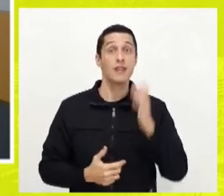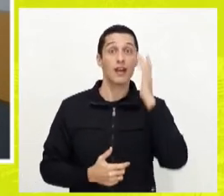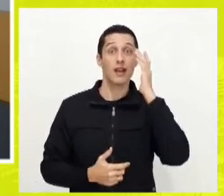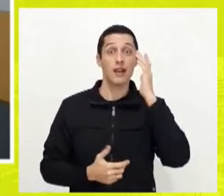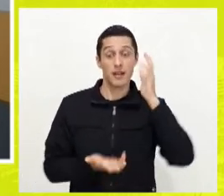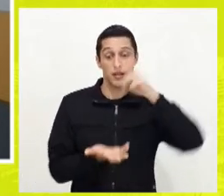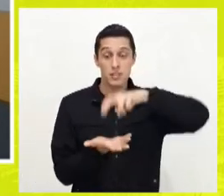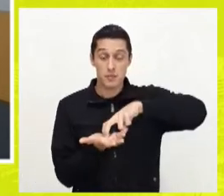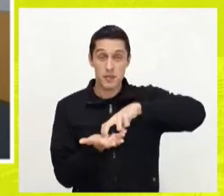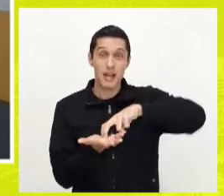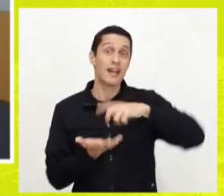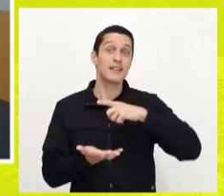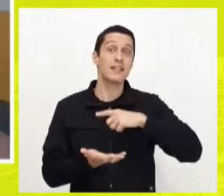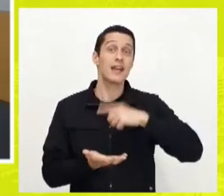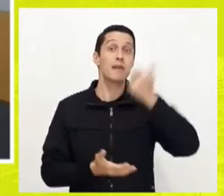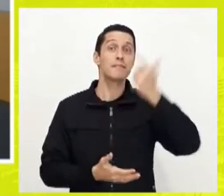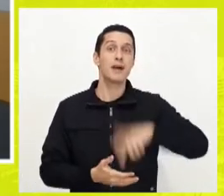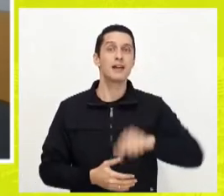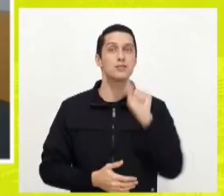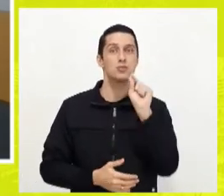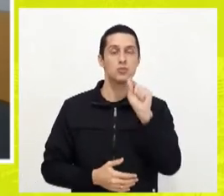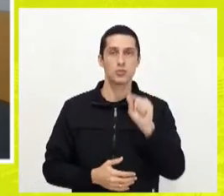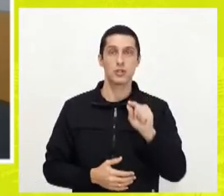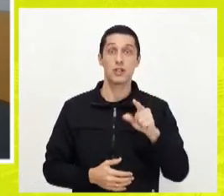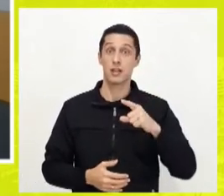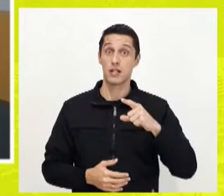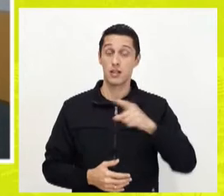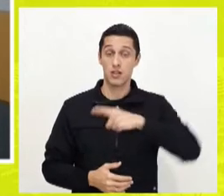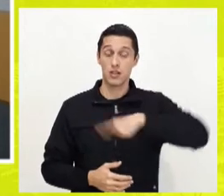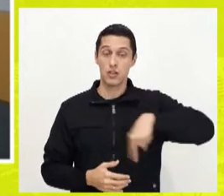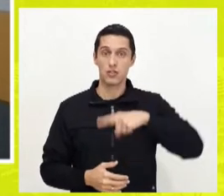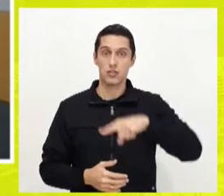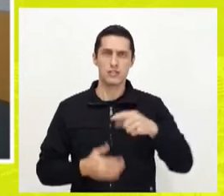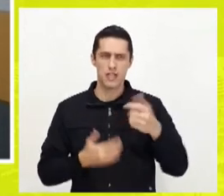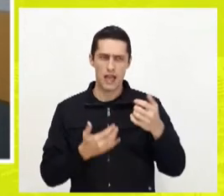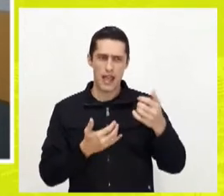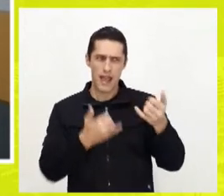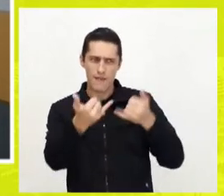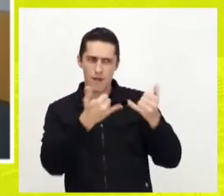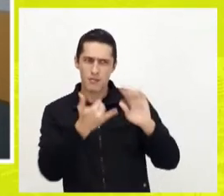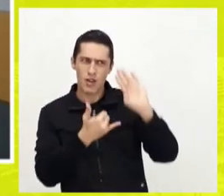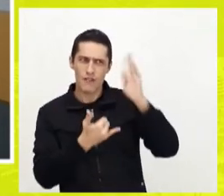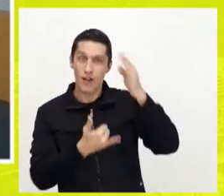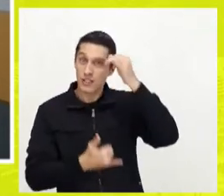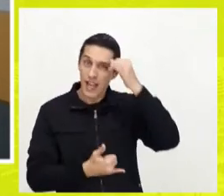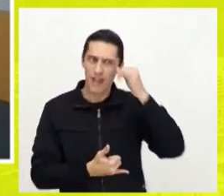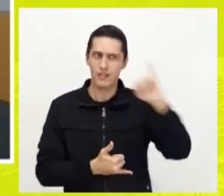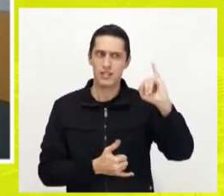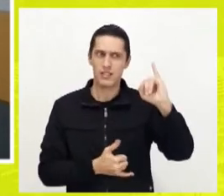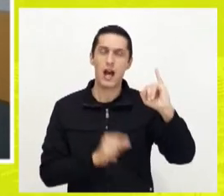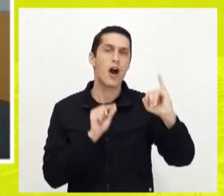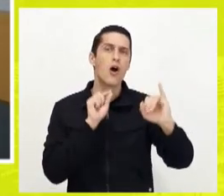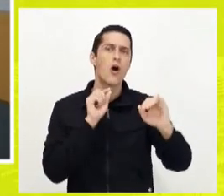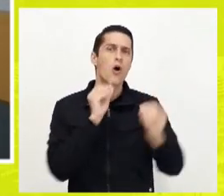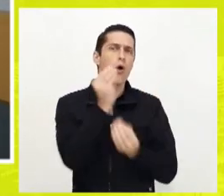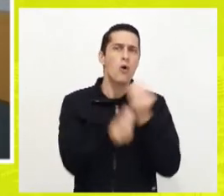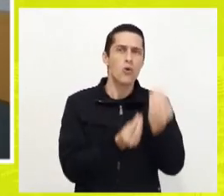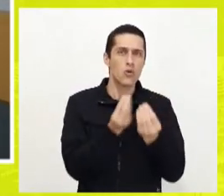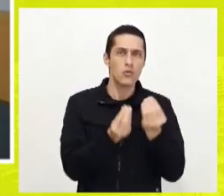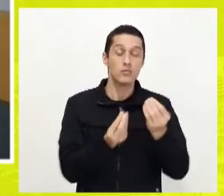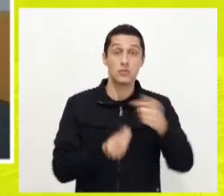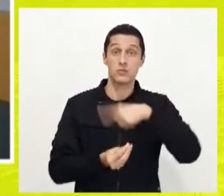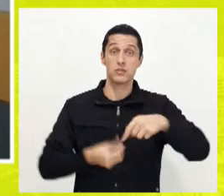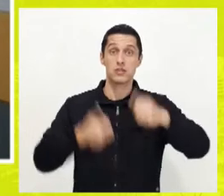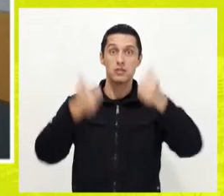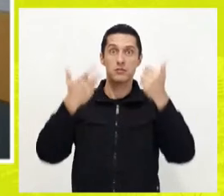the end of the morning we have an academic immersion we're going to bring the fight to misinformation to other spheres we're going to talk